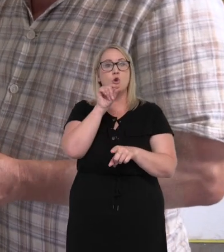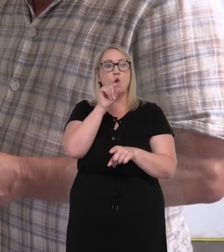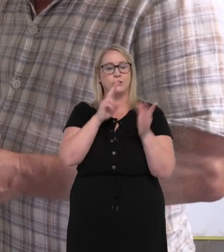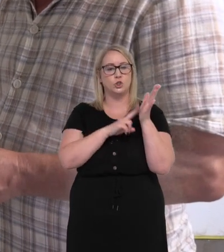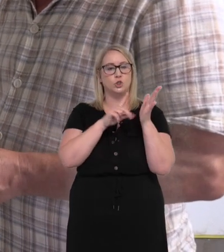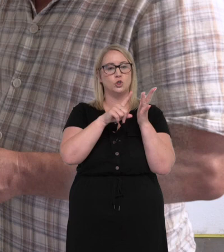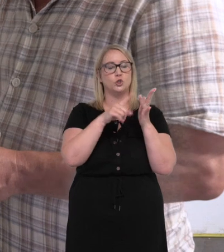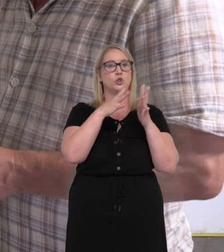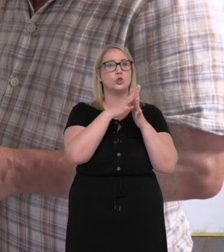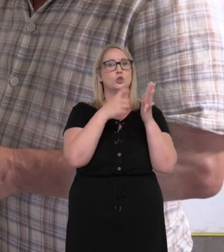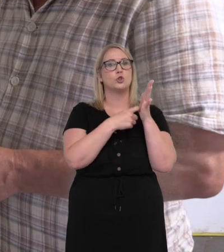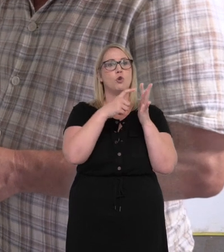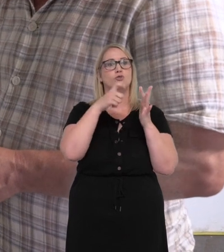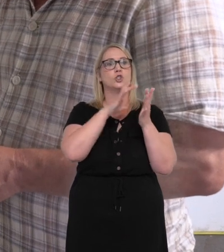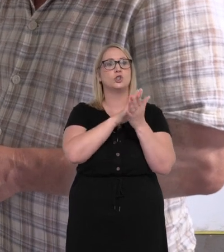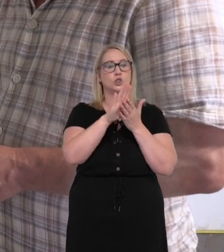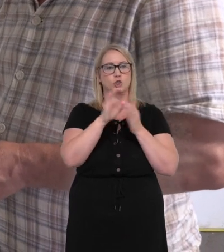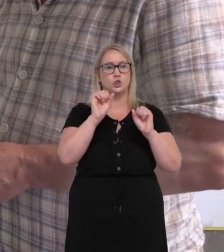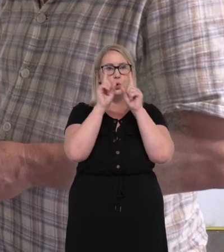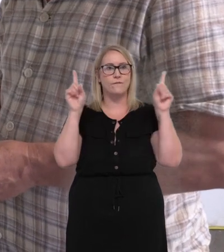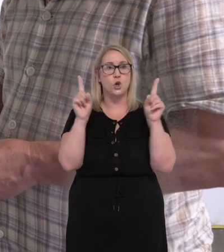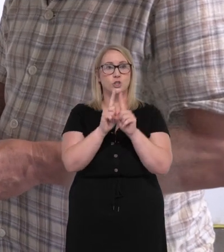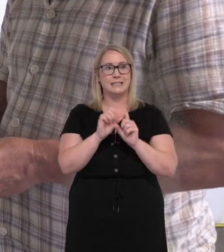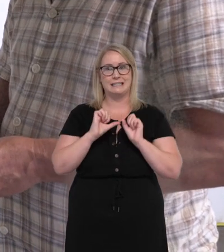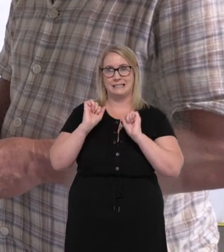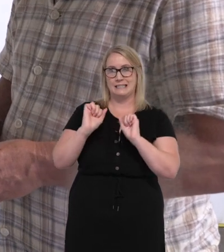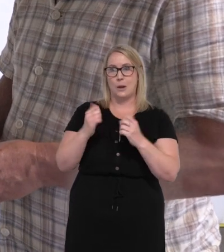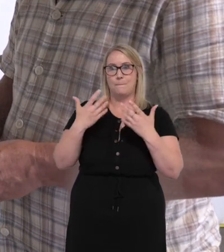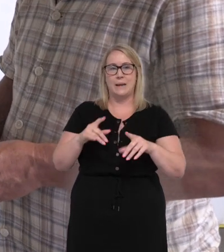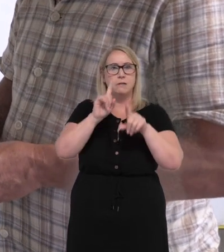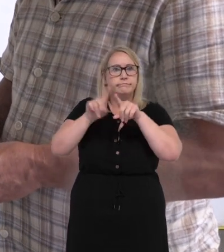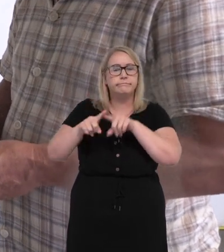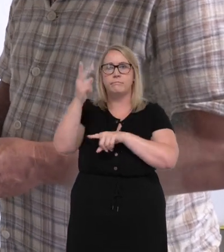a module for model drawing,